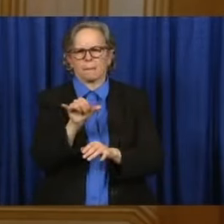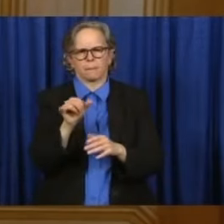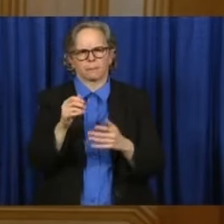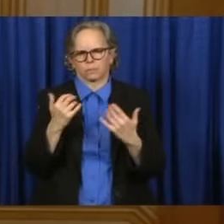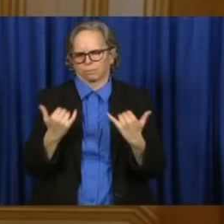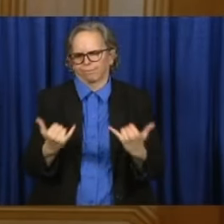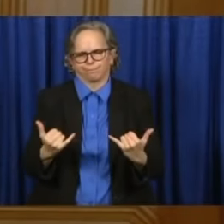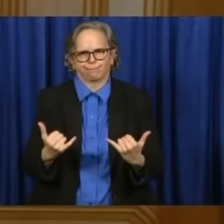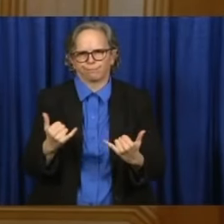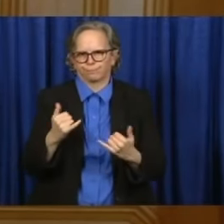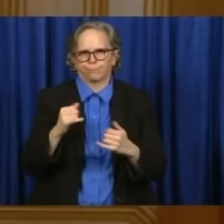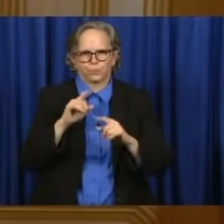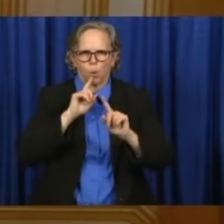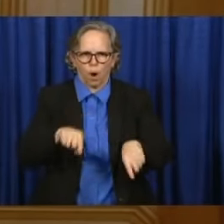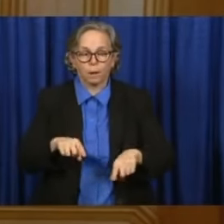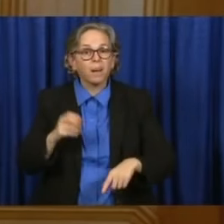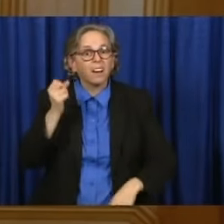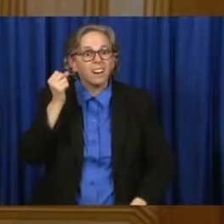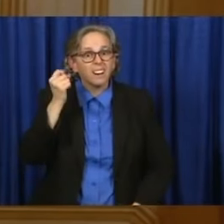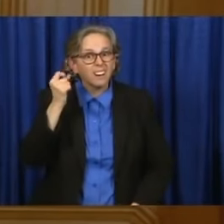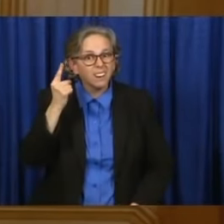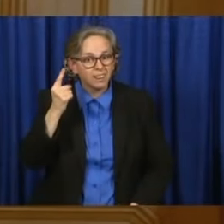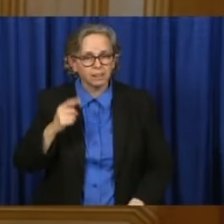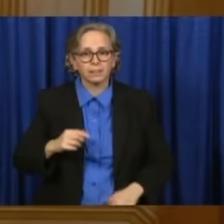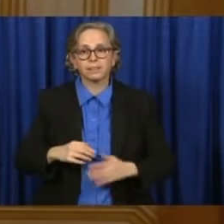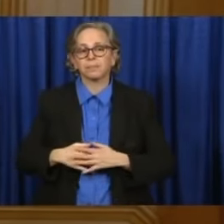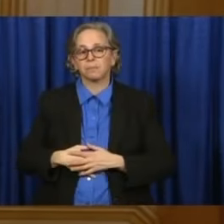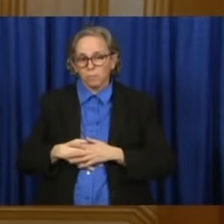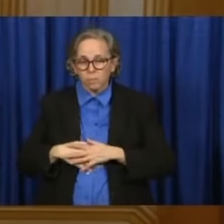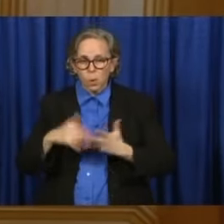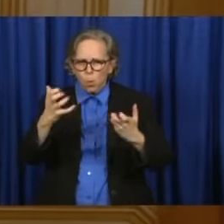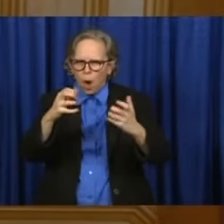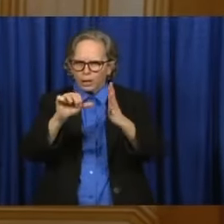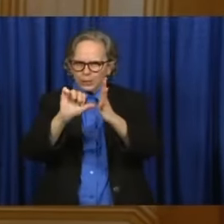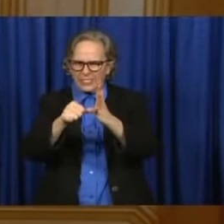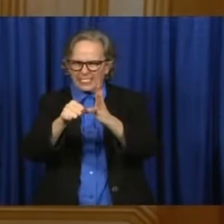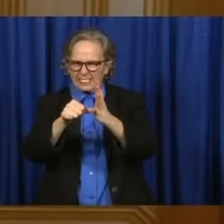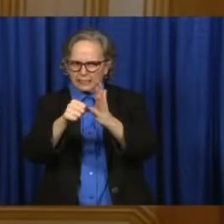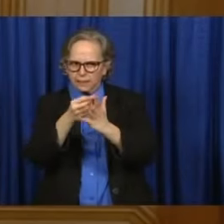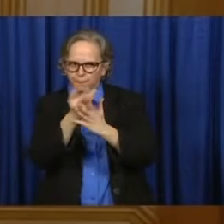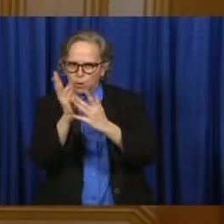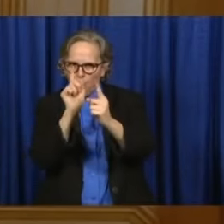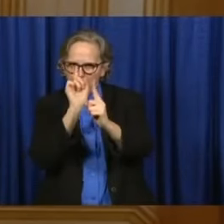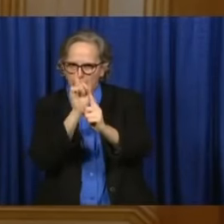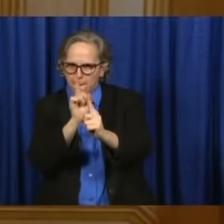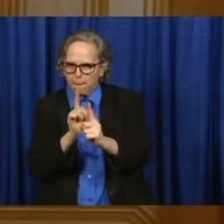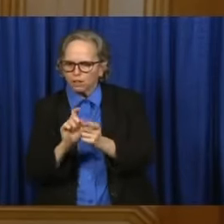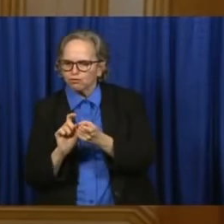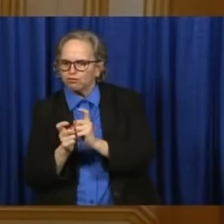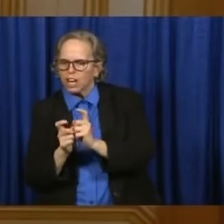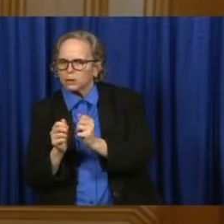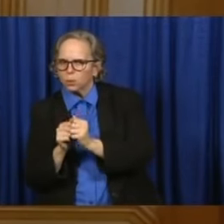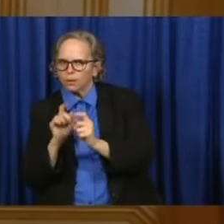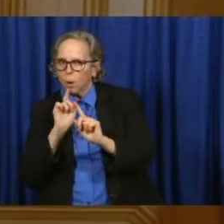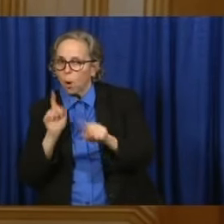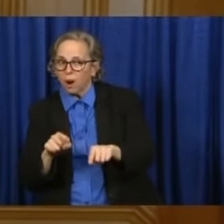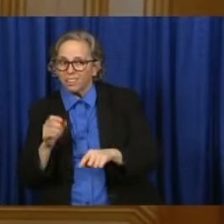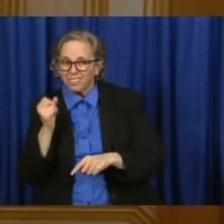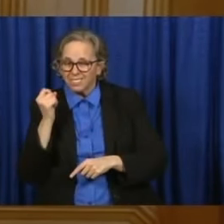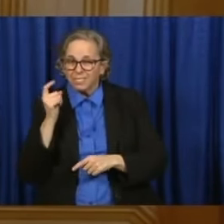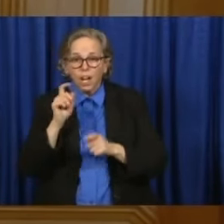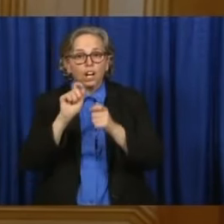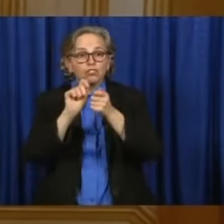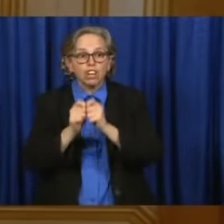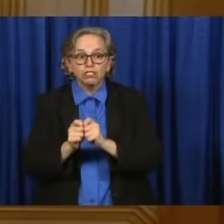to red flag for everyone a few of the changes. And the changes have come about, frankly, because of what we've